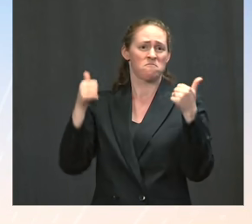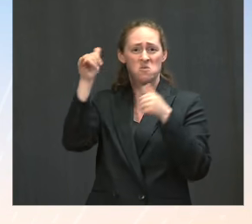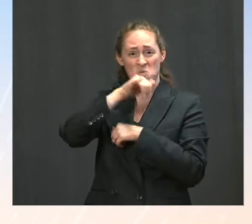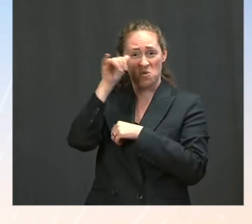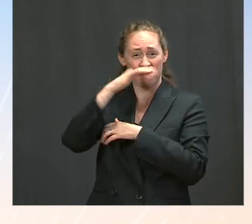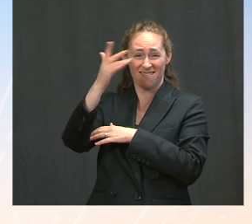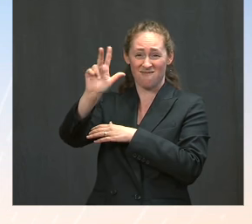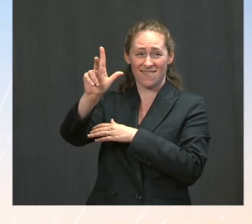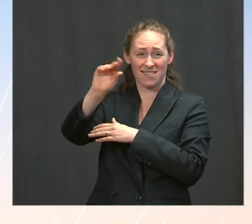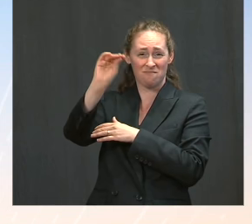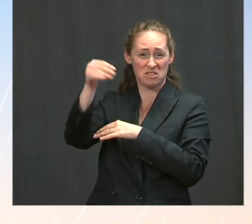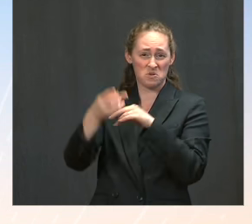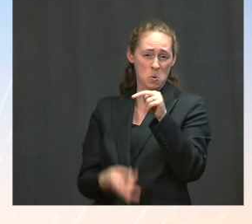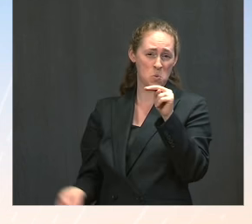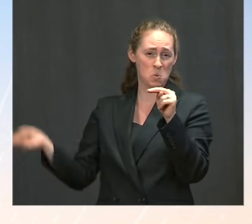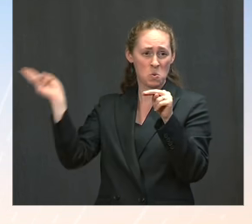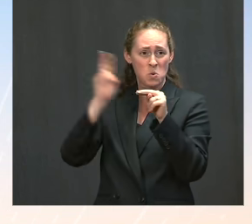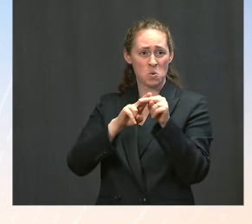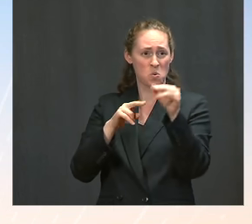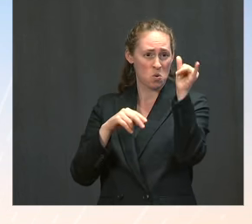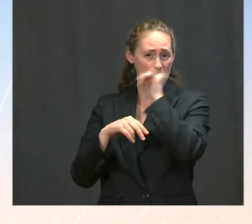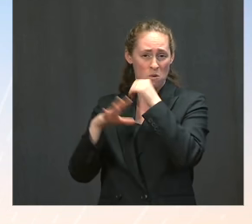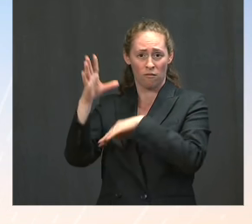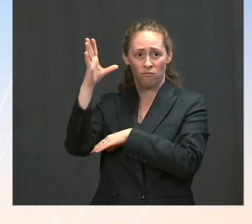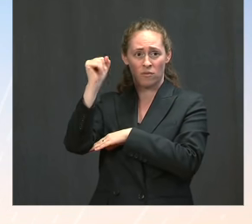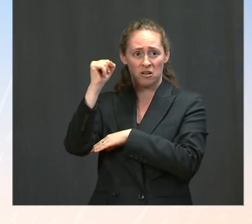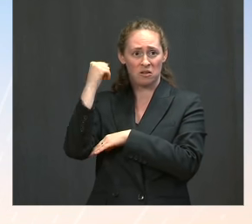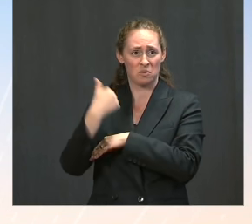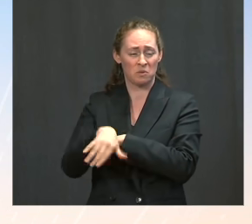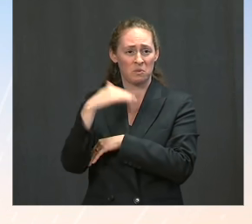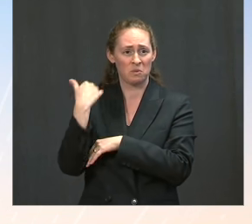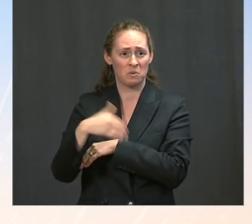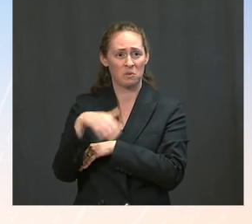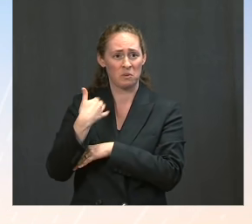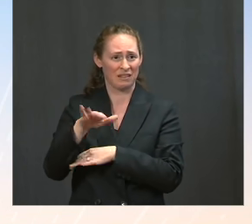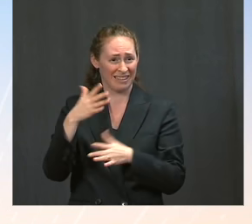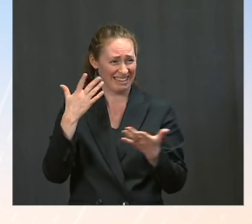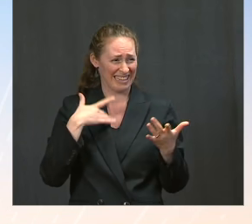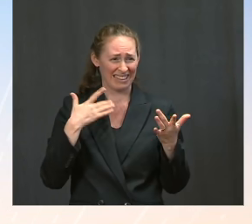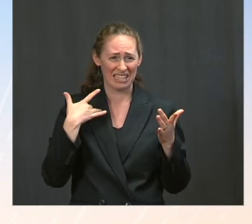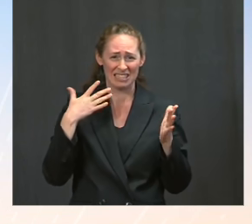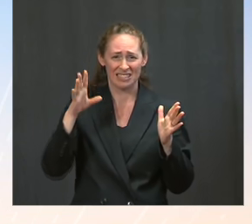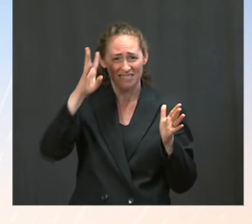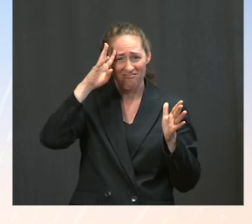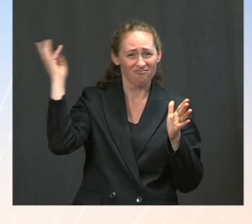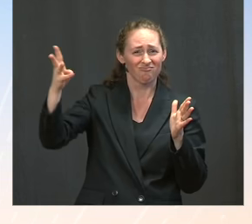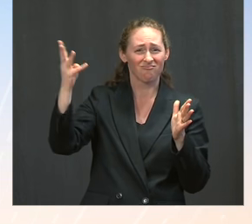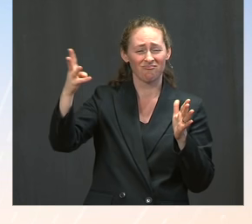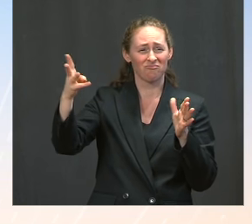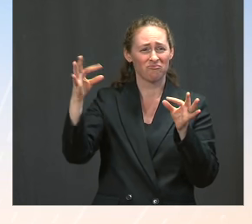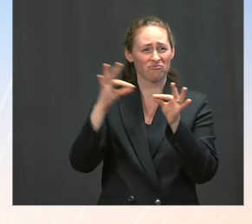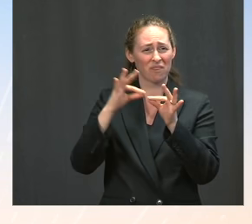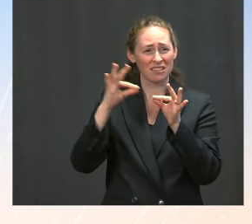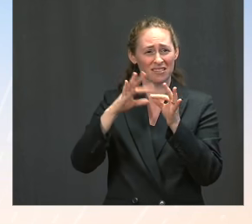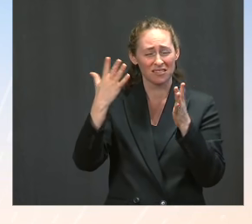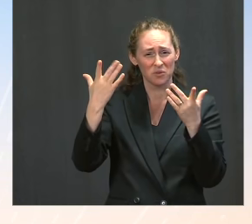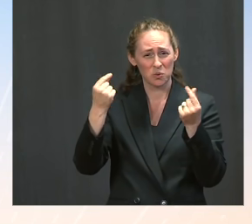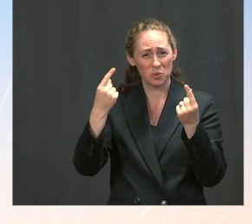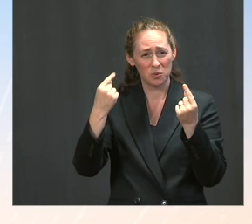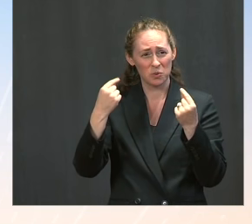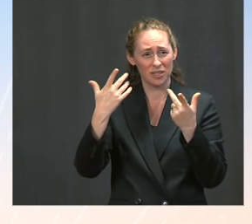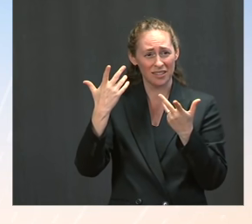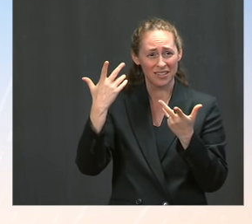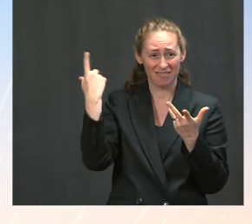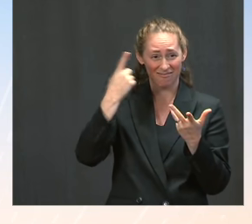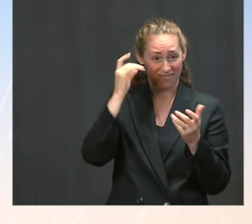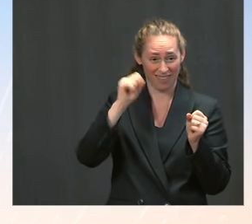$363,300, a record. Are home prices too high for an economy that's supposed to be growing from the bottom up and middle out? Well, first I would say